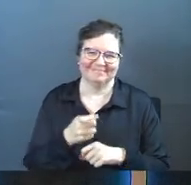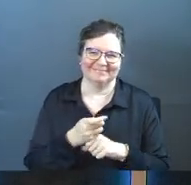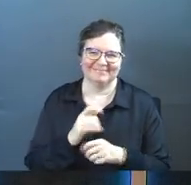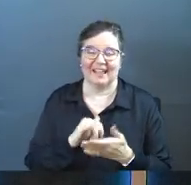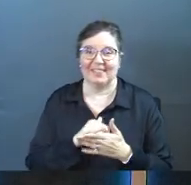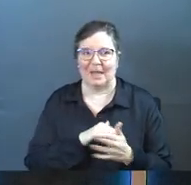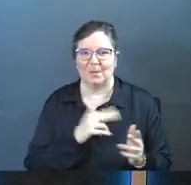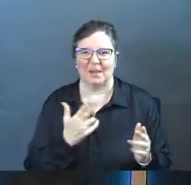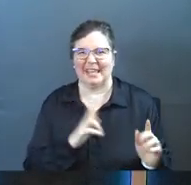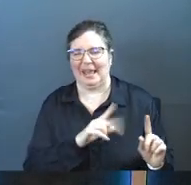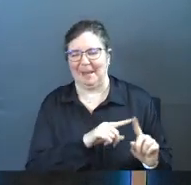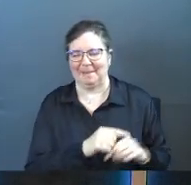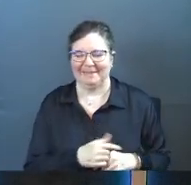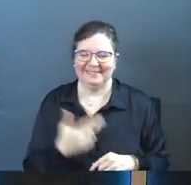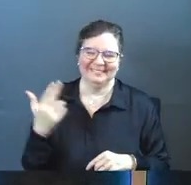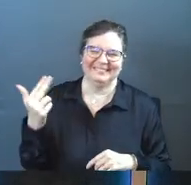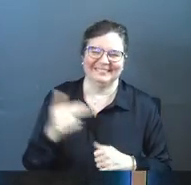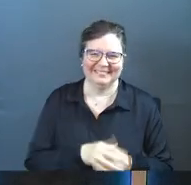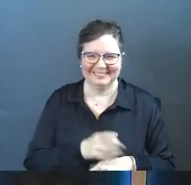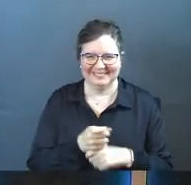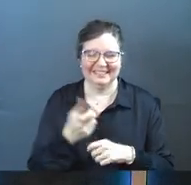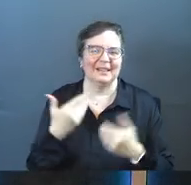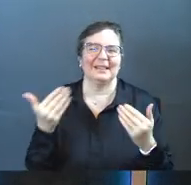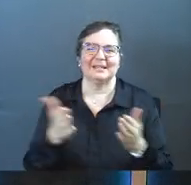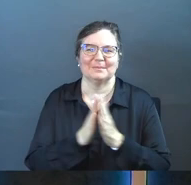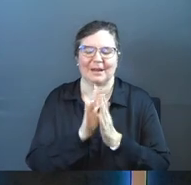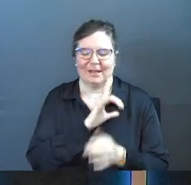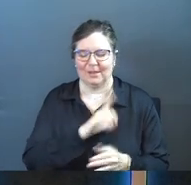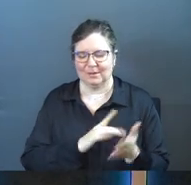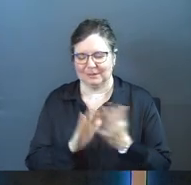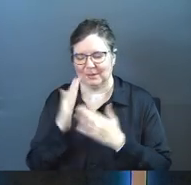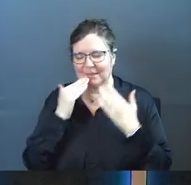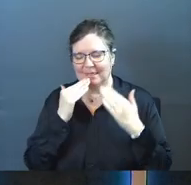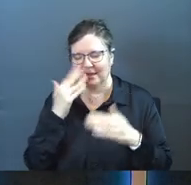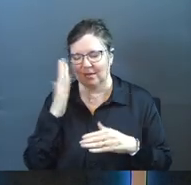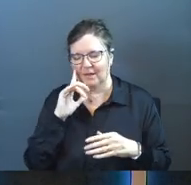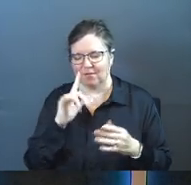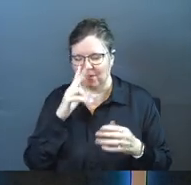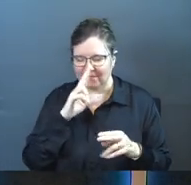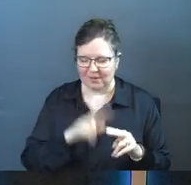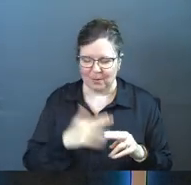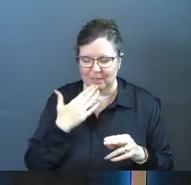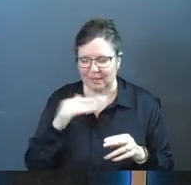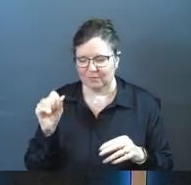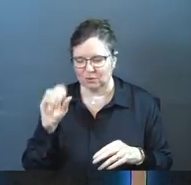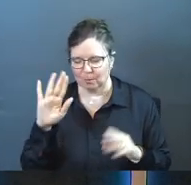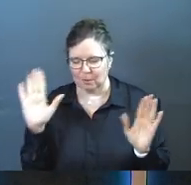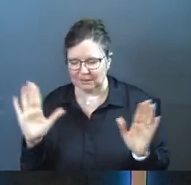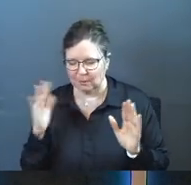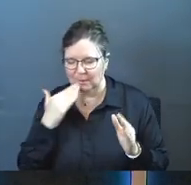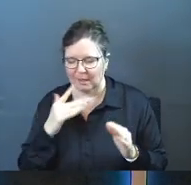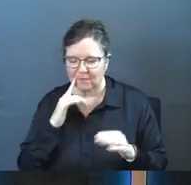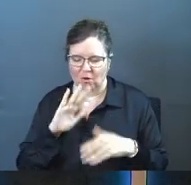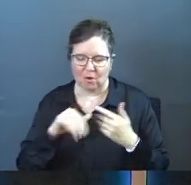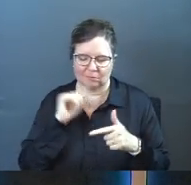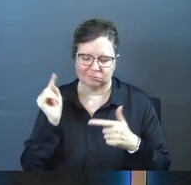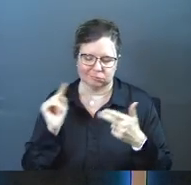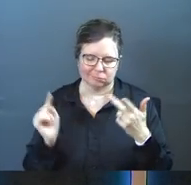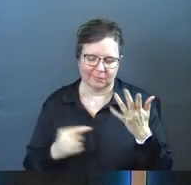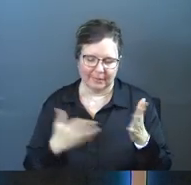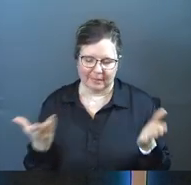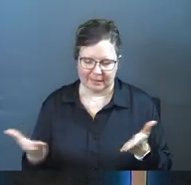And that'll get him. Okay, let's pray. Lord Jesus, we thank you, God, for fun. We thank you for Super Bowl Sunday, God. We thank you for all the